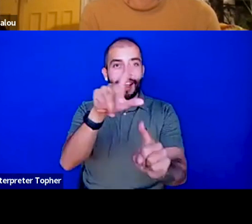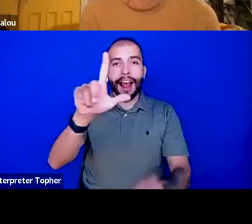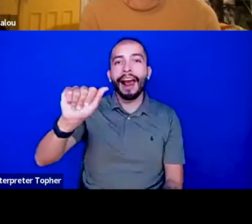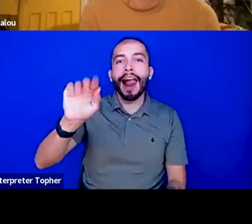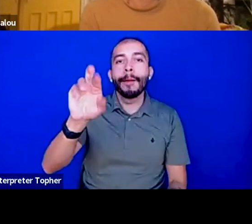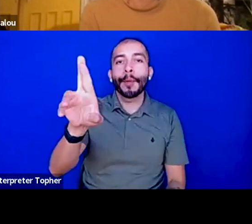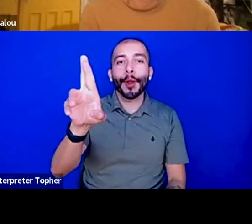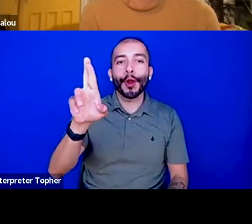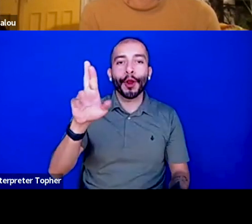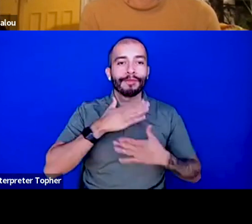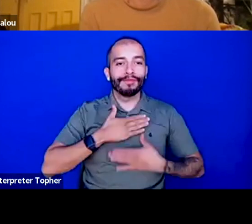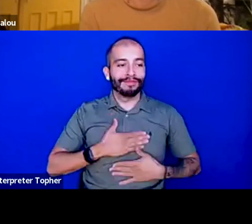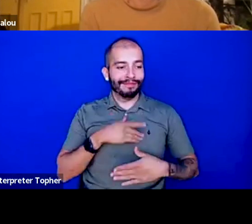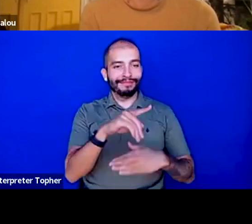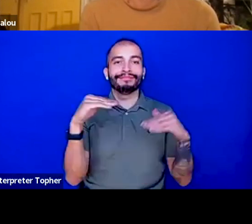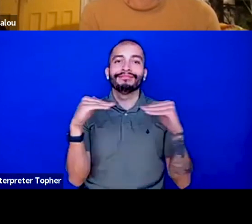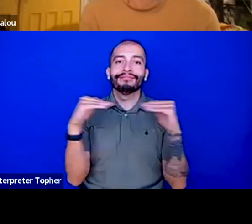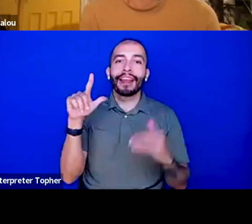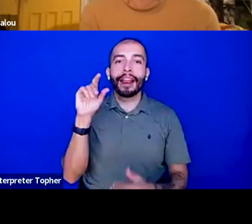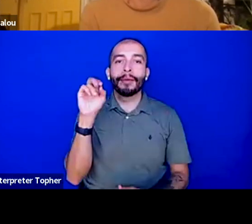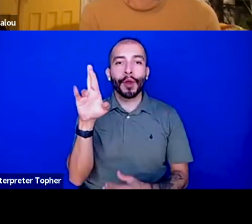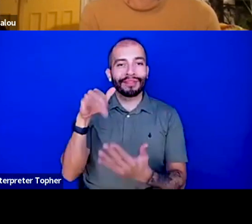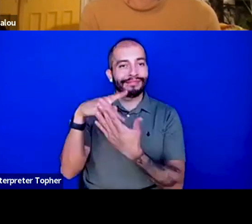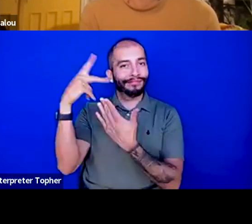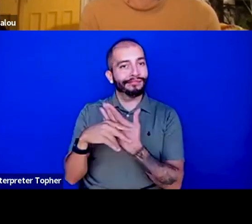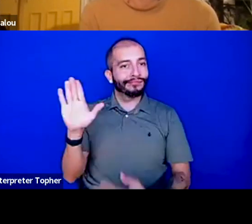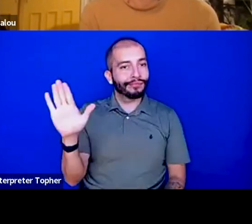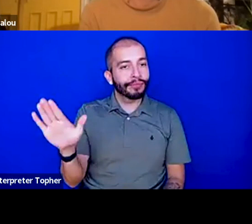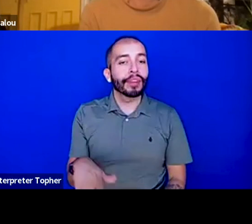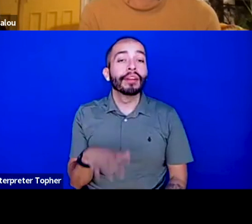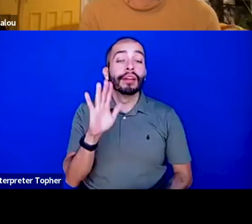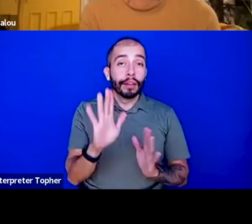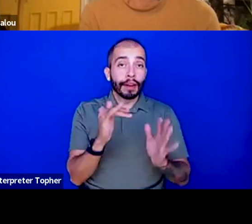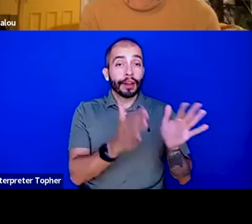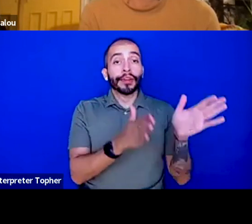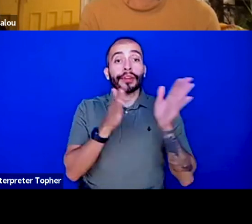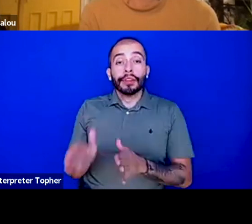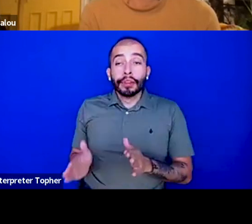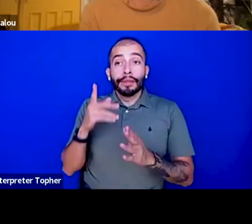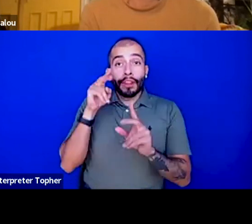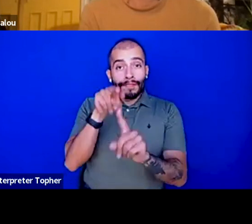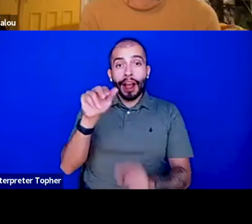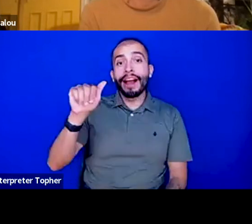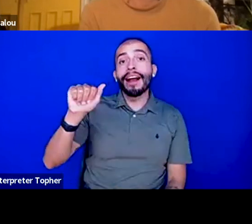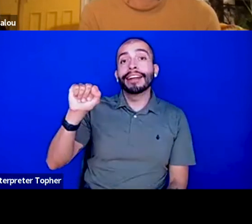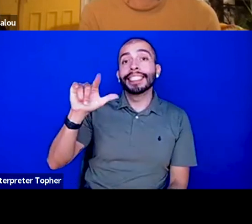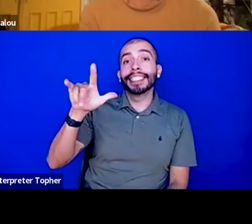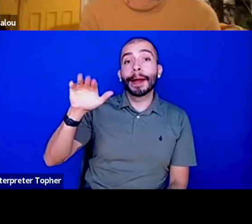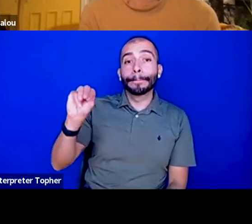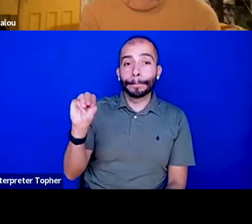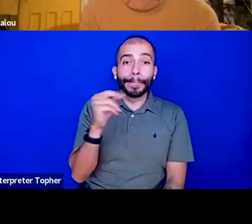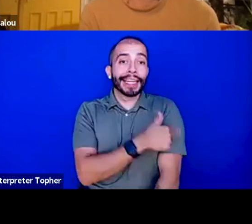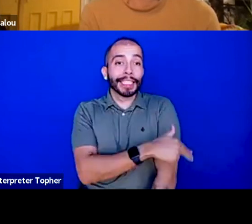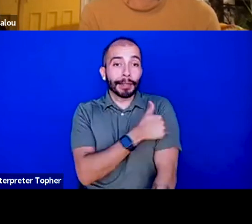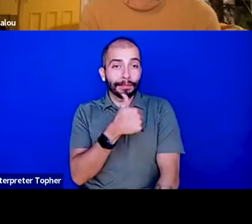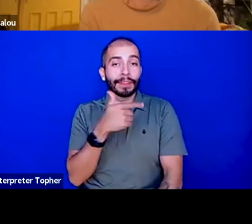are becoming mass warehousing institutions for anyone whose behavior was deemed